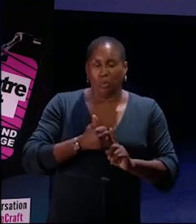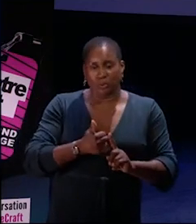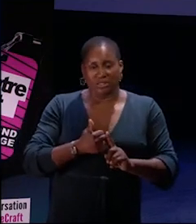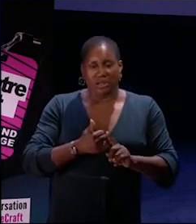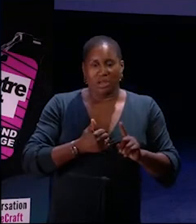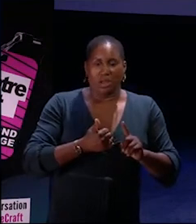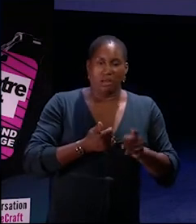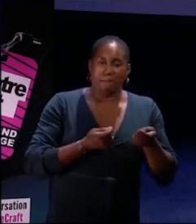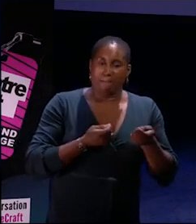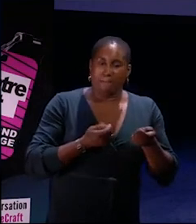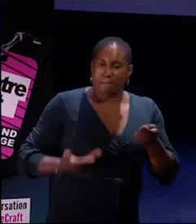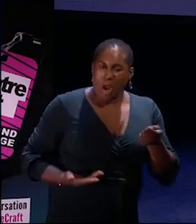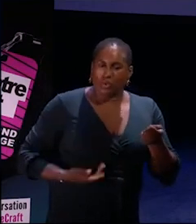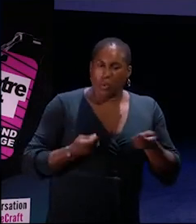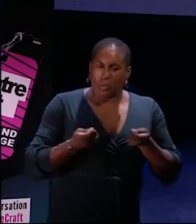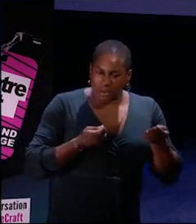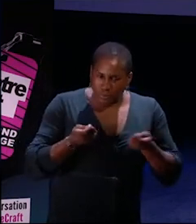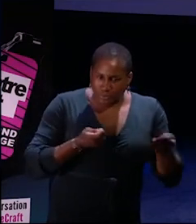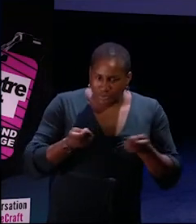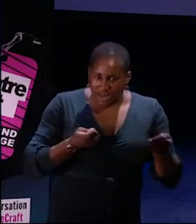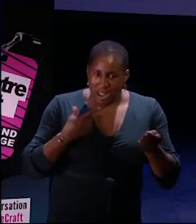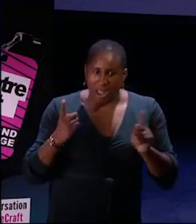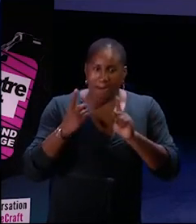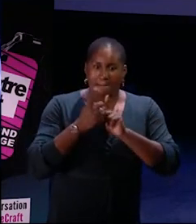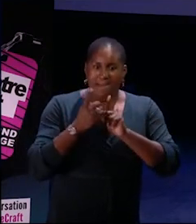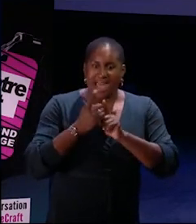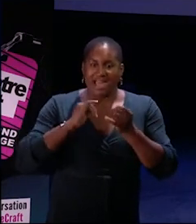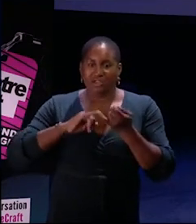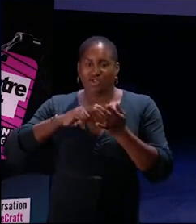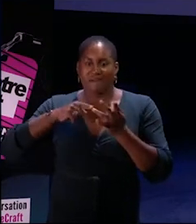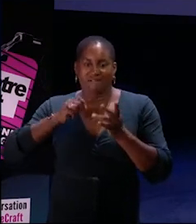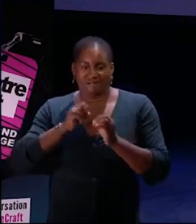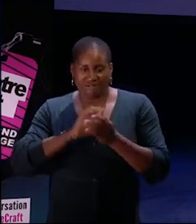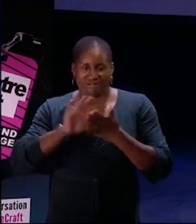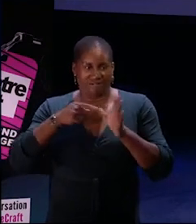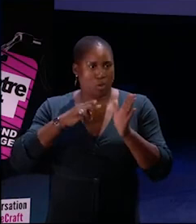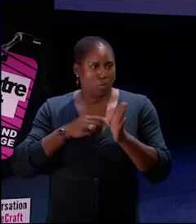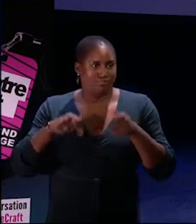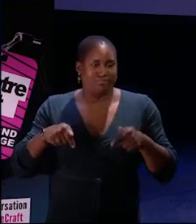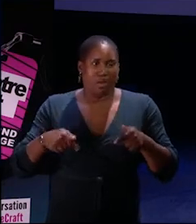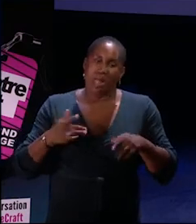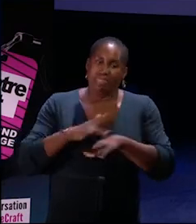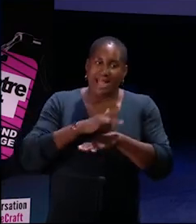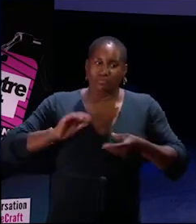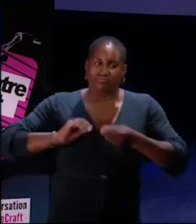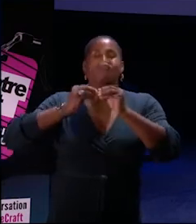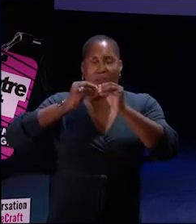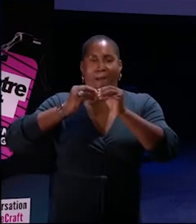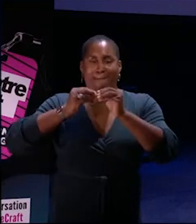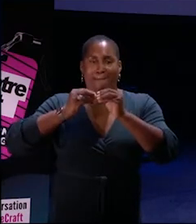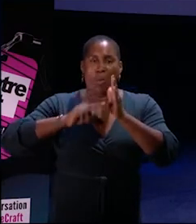commercial producers. And that's how I met Siobhan, who puts together the whole day and is amazing, just to say.